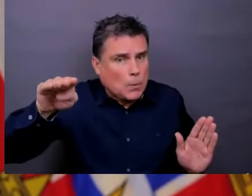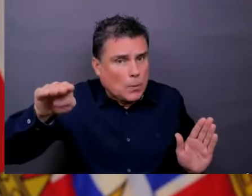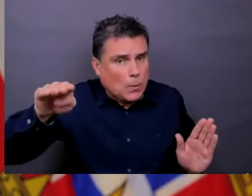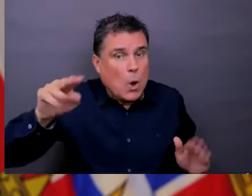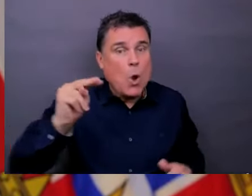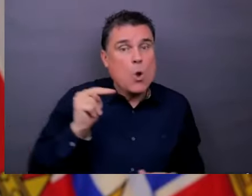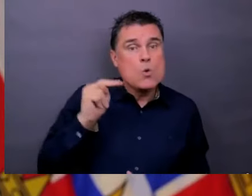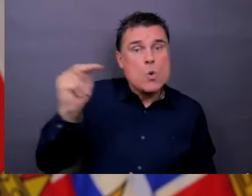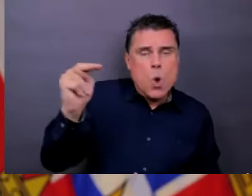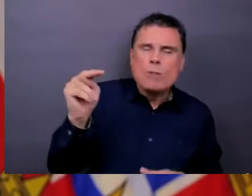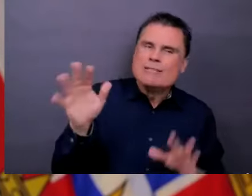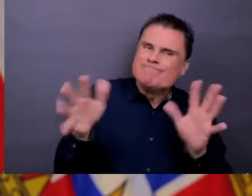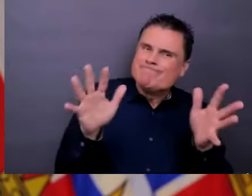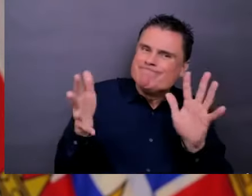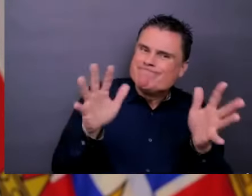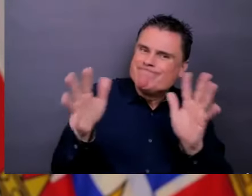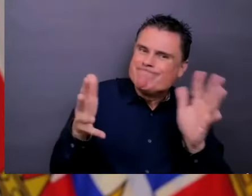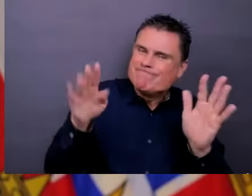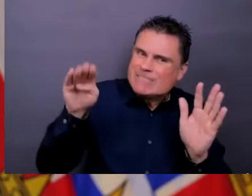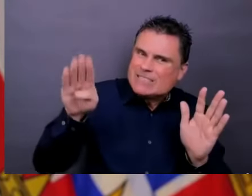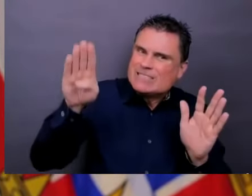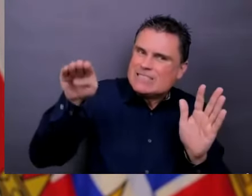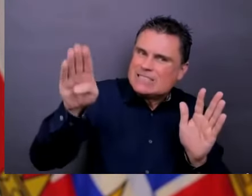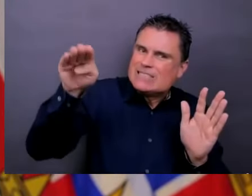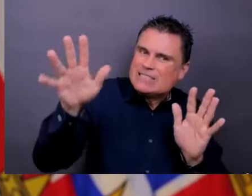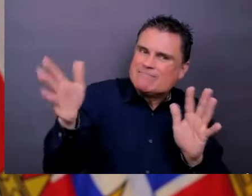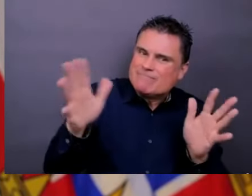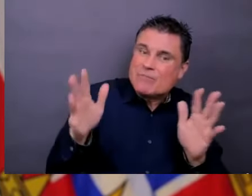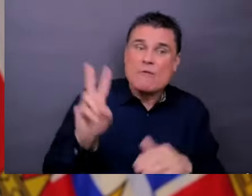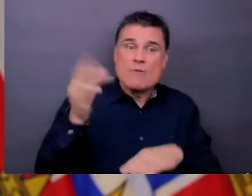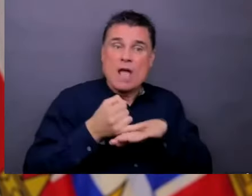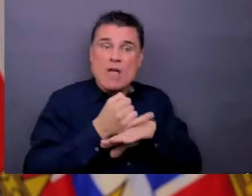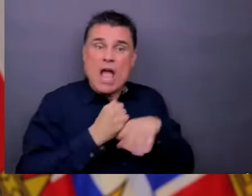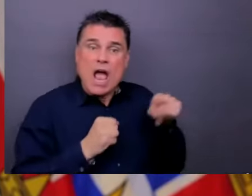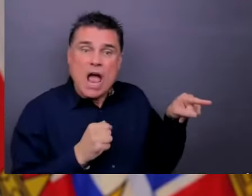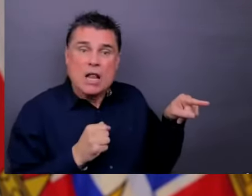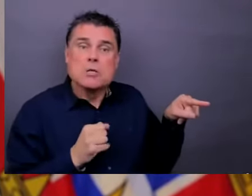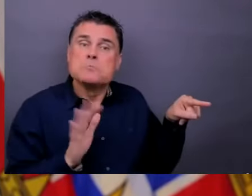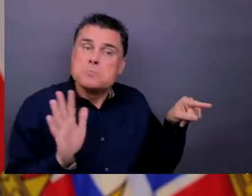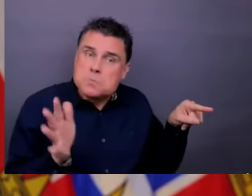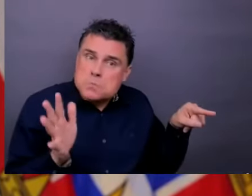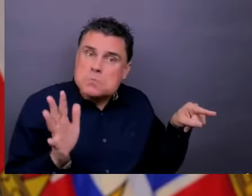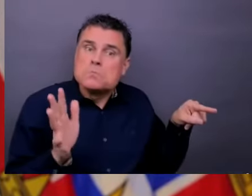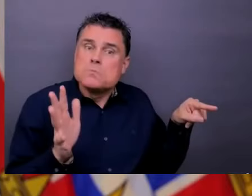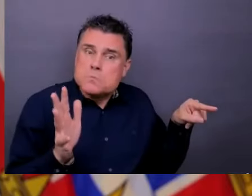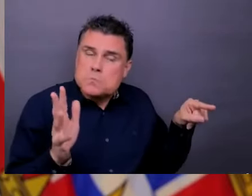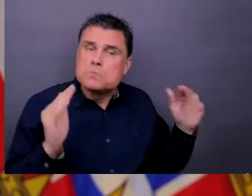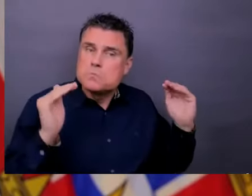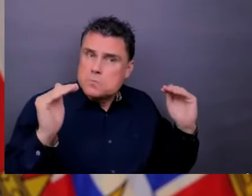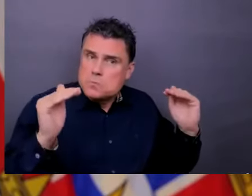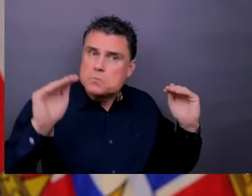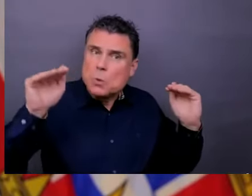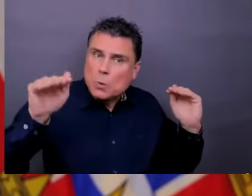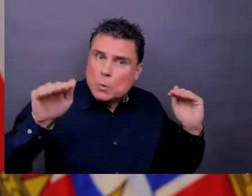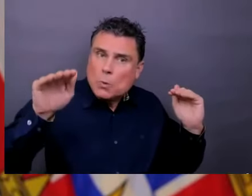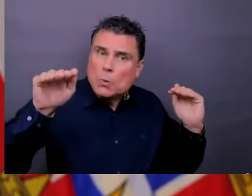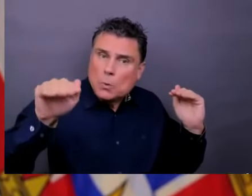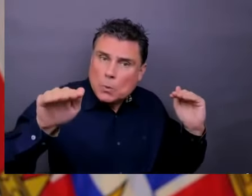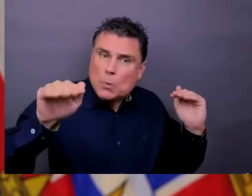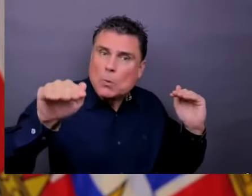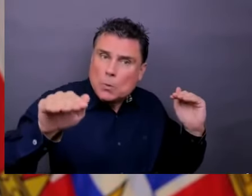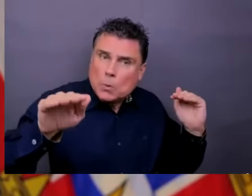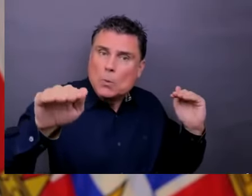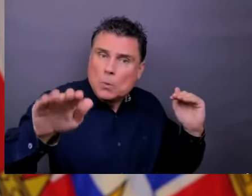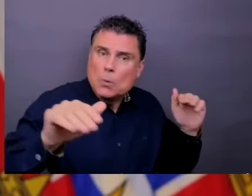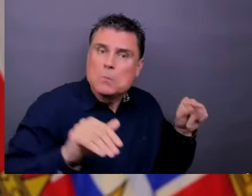island as well, things are starting to be managed. But we are very concerned that in some of our higher population